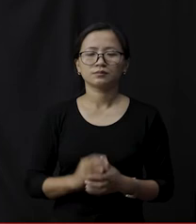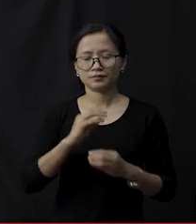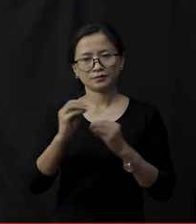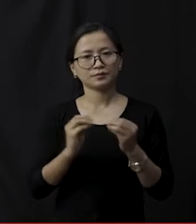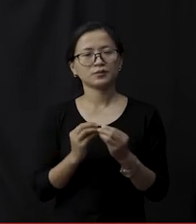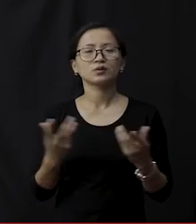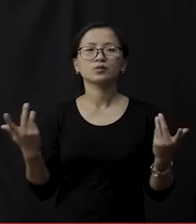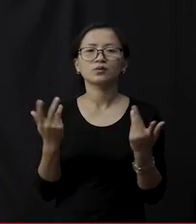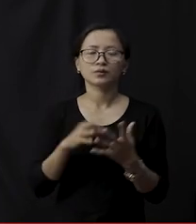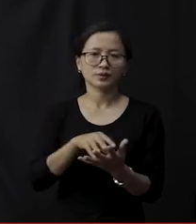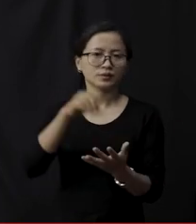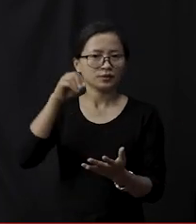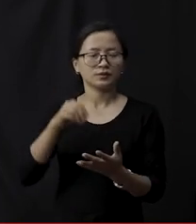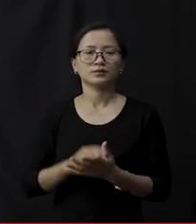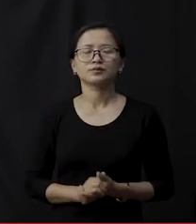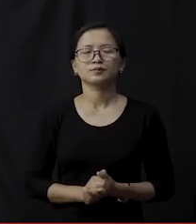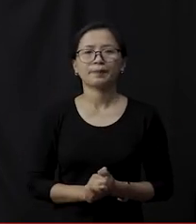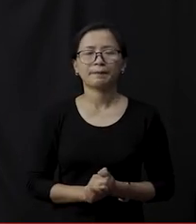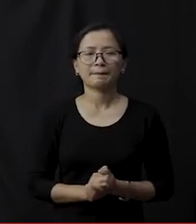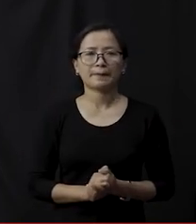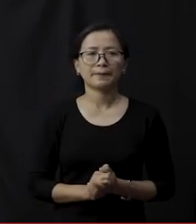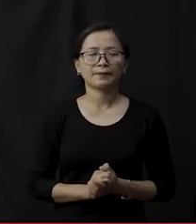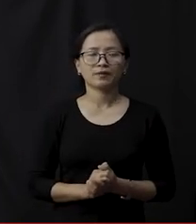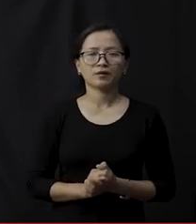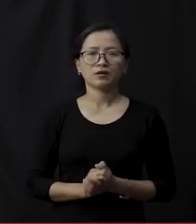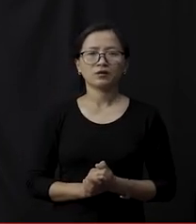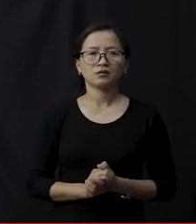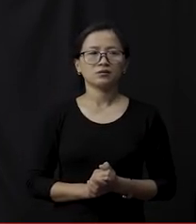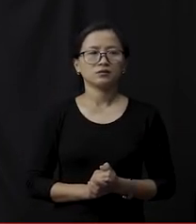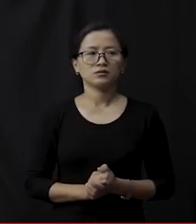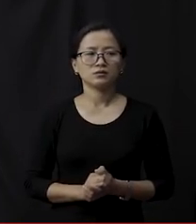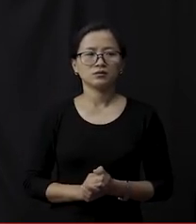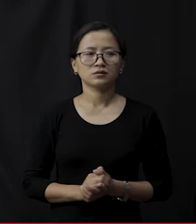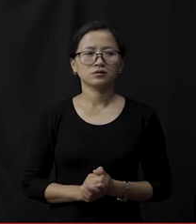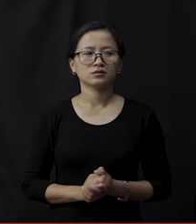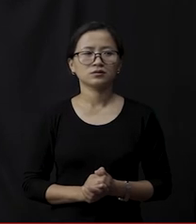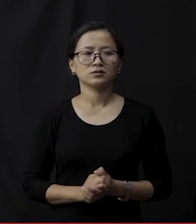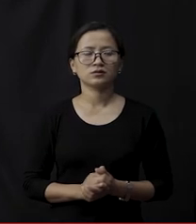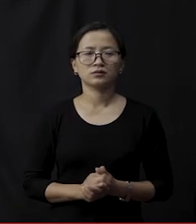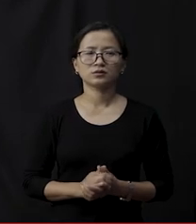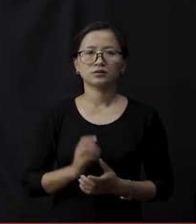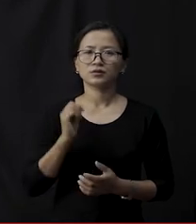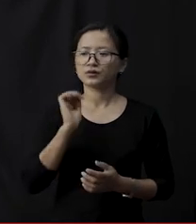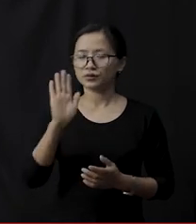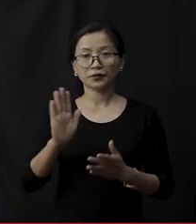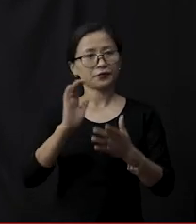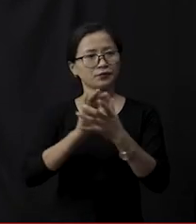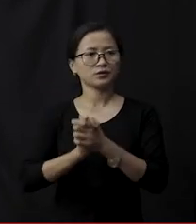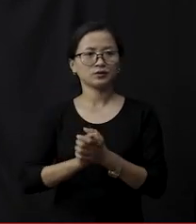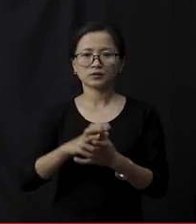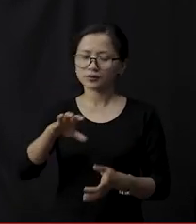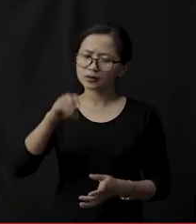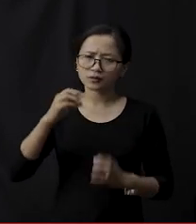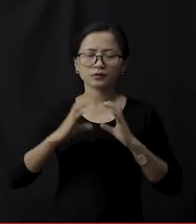this. Now, what you can learn from here, students? Now, here, your friend, he's